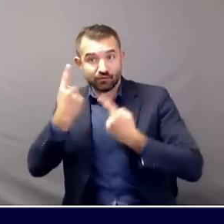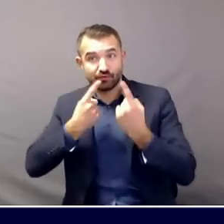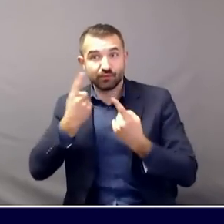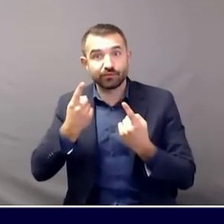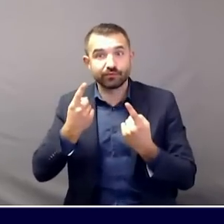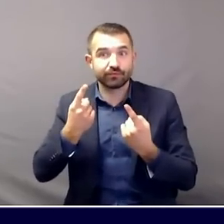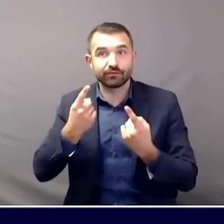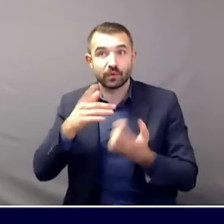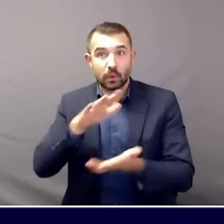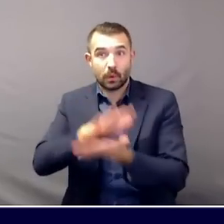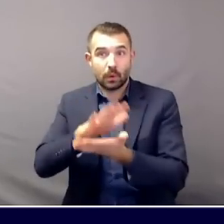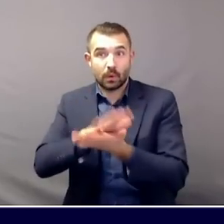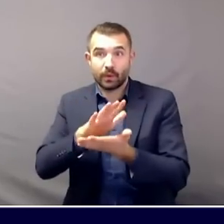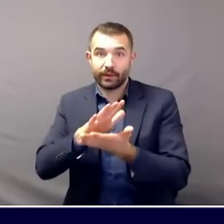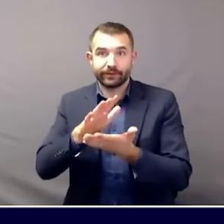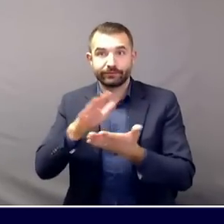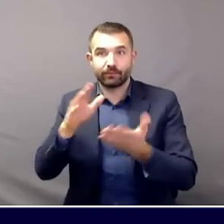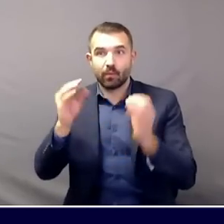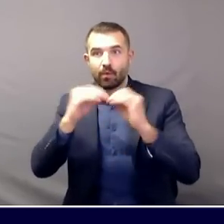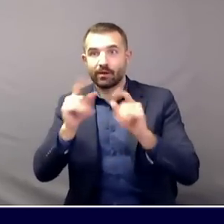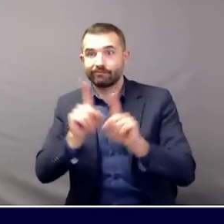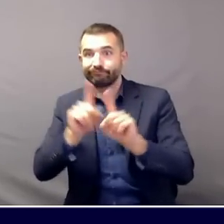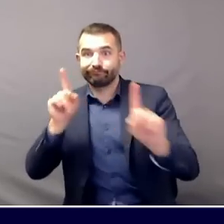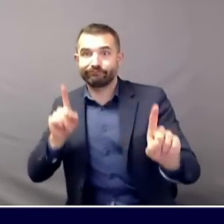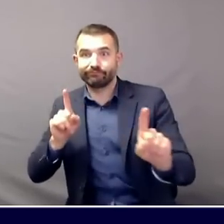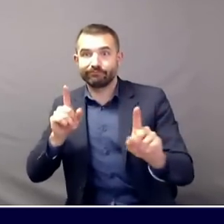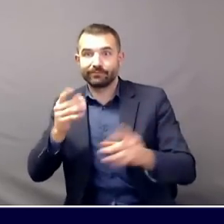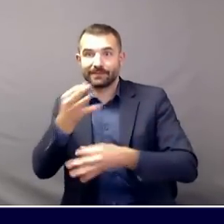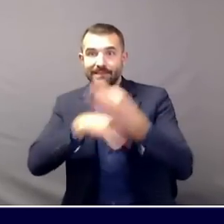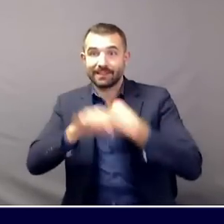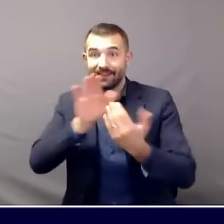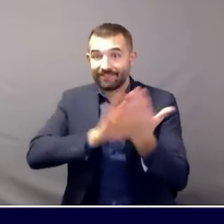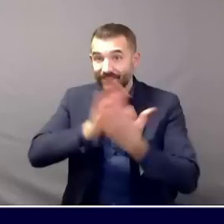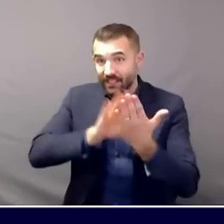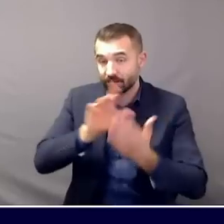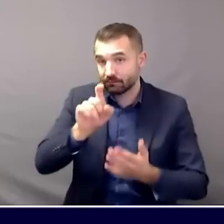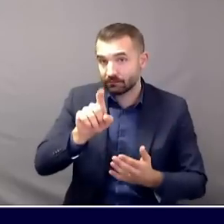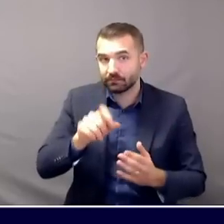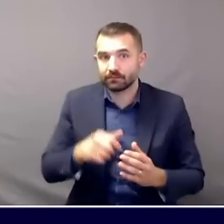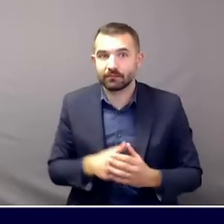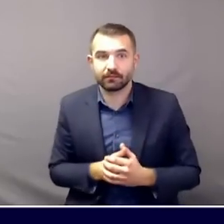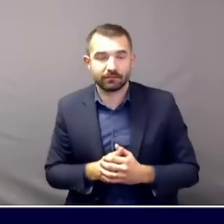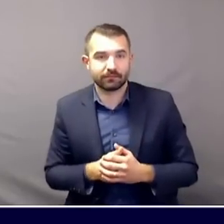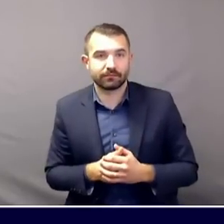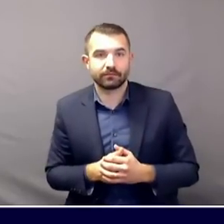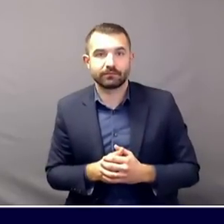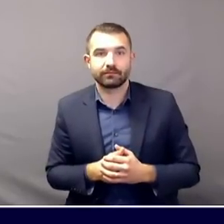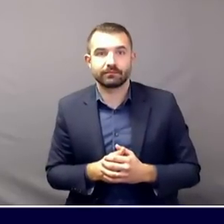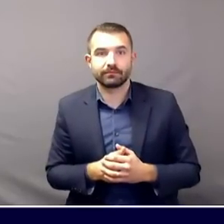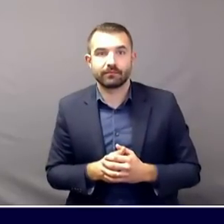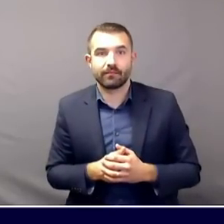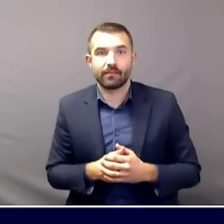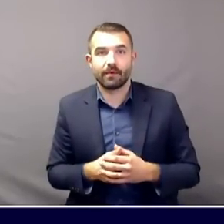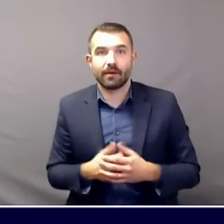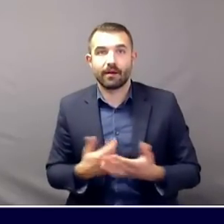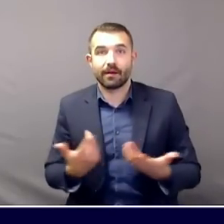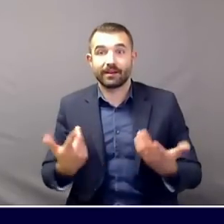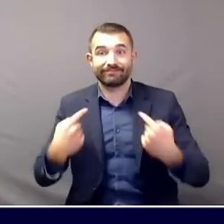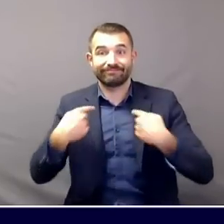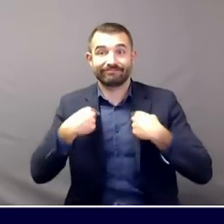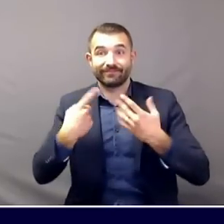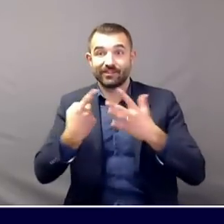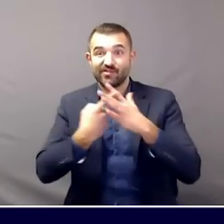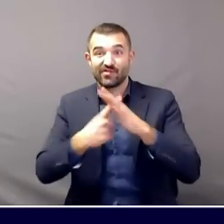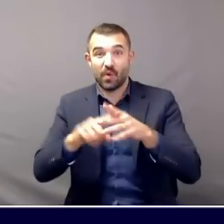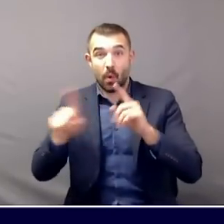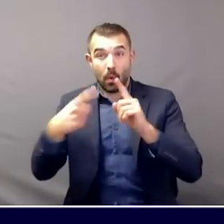colleges are doing? Yep, Isha, I'll start and then certainly invite others to weigh in. We can't